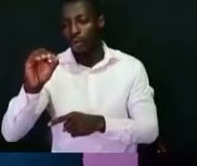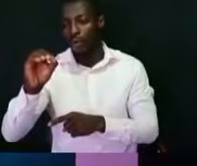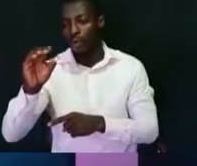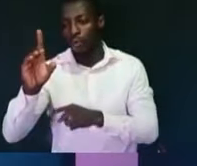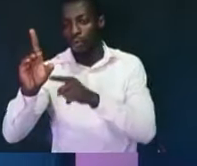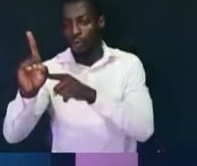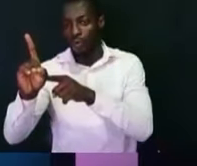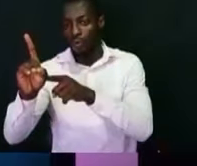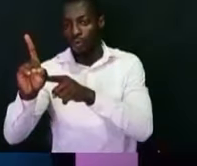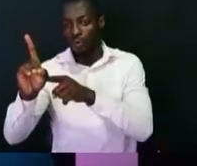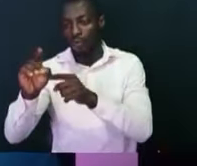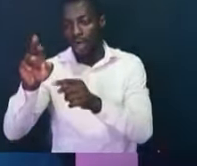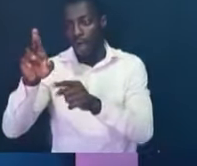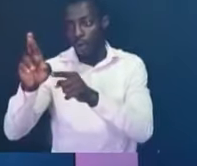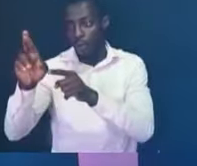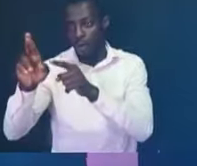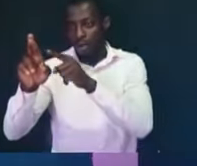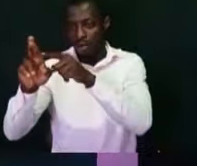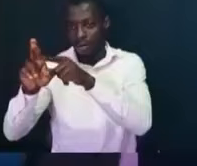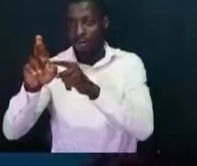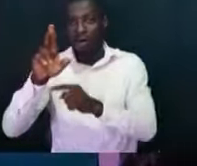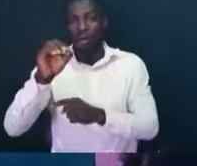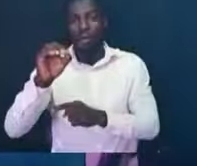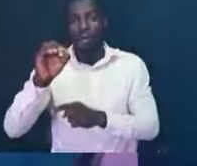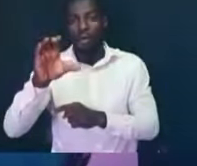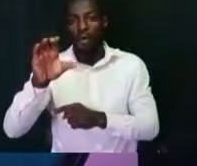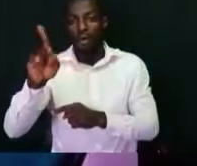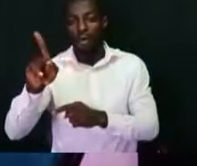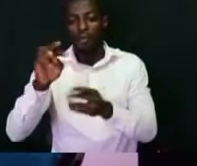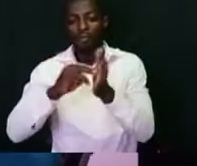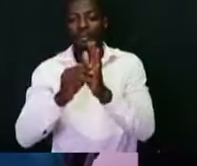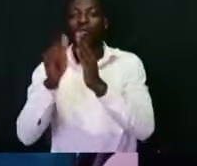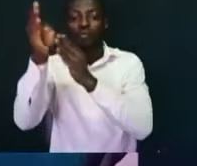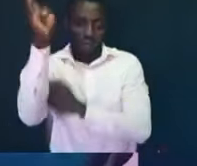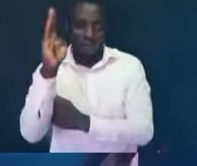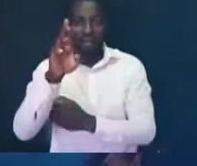up so he made us to know that the rock is talking about about is the